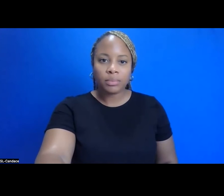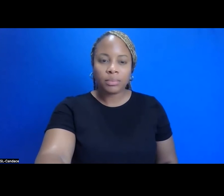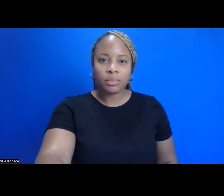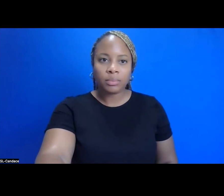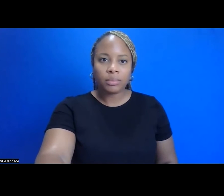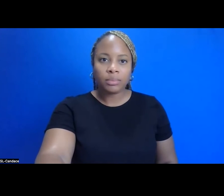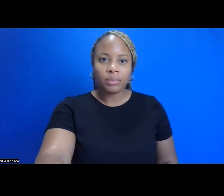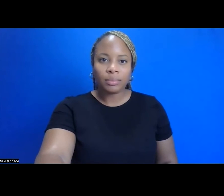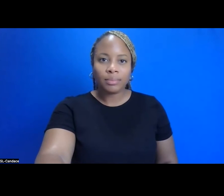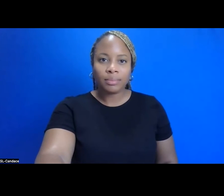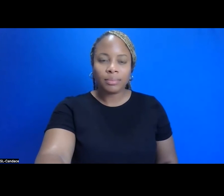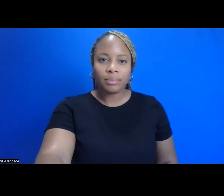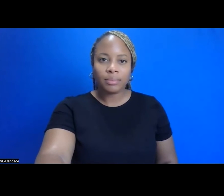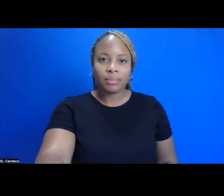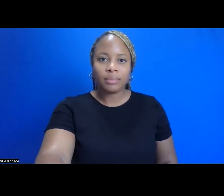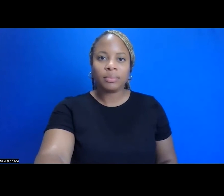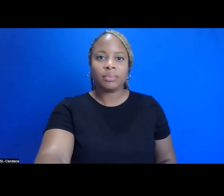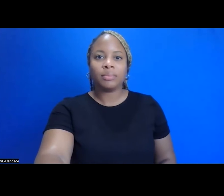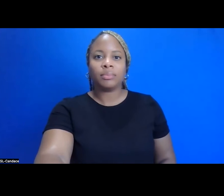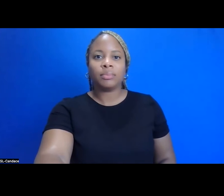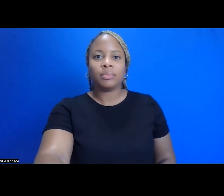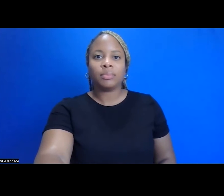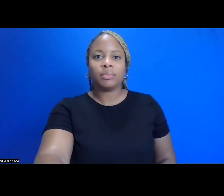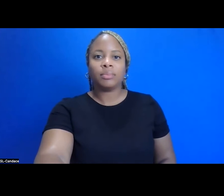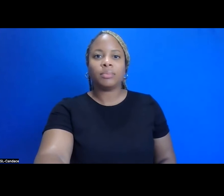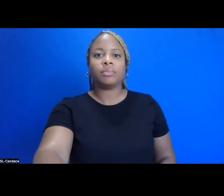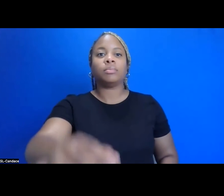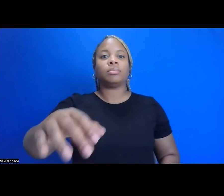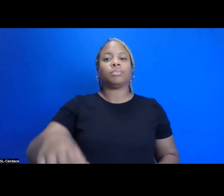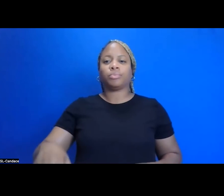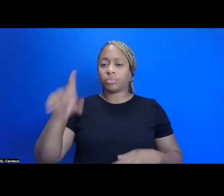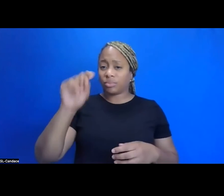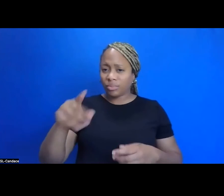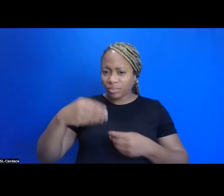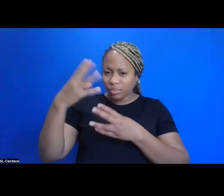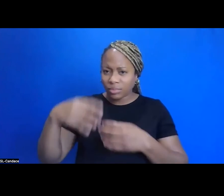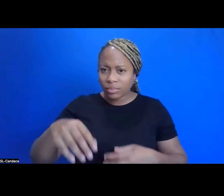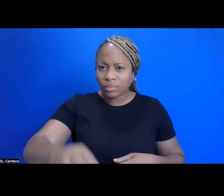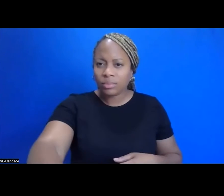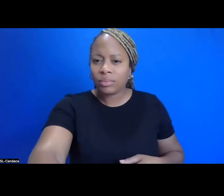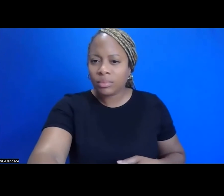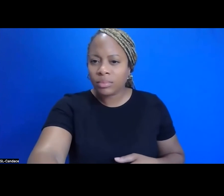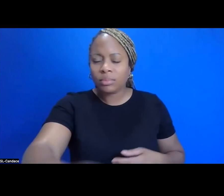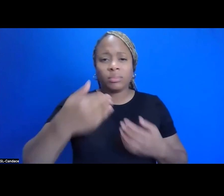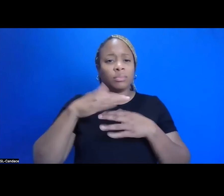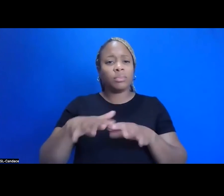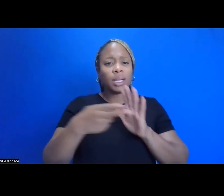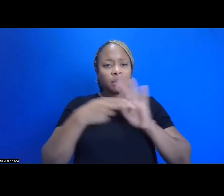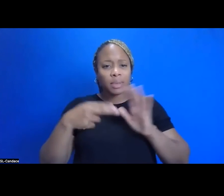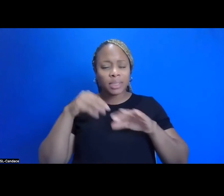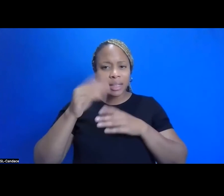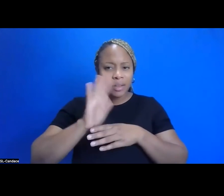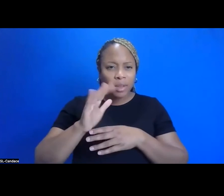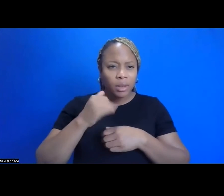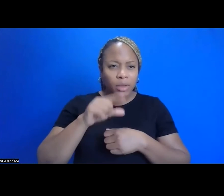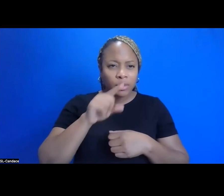I see Andre Perez has said that ended up burning the subtitles into the film in order to ensure that they would be